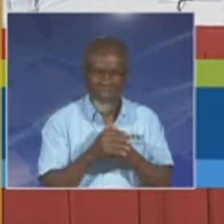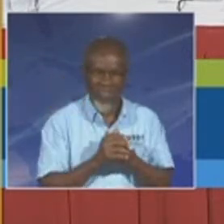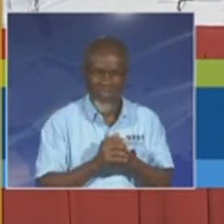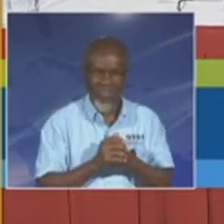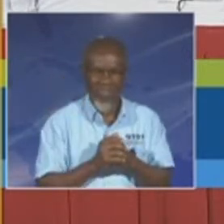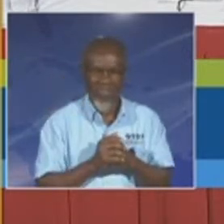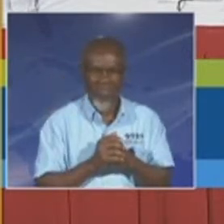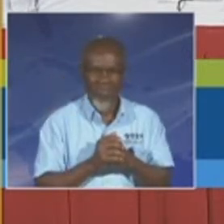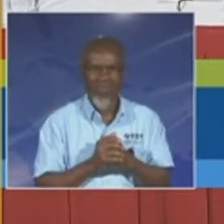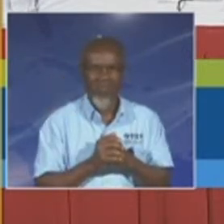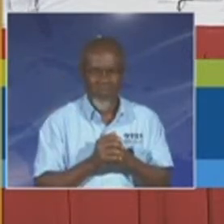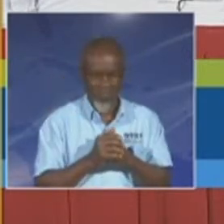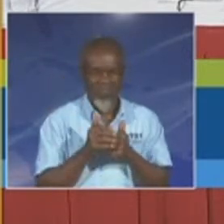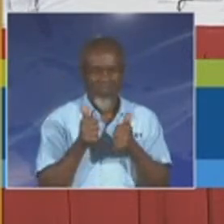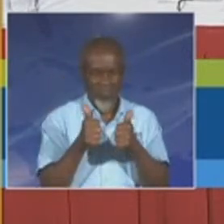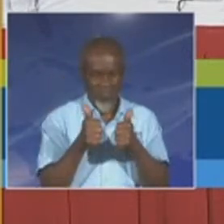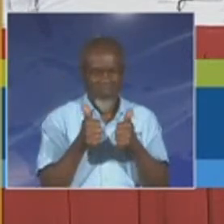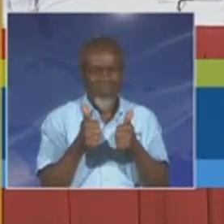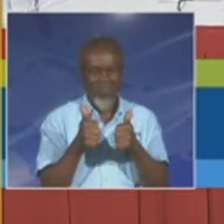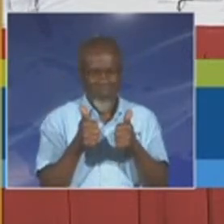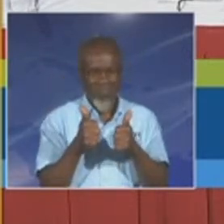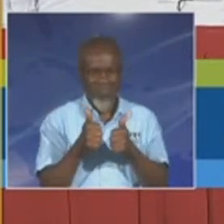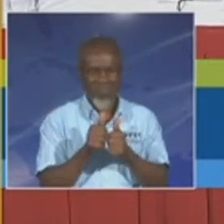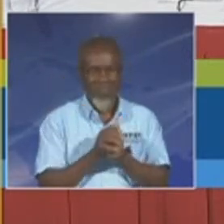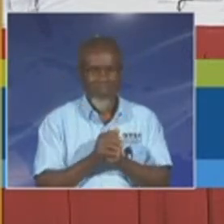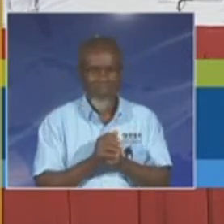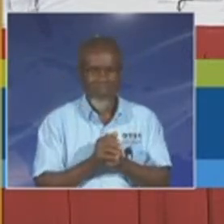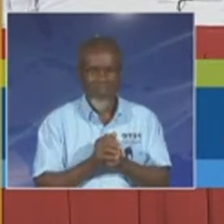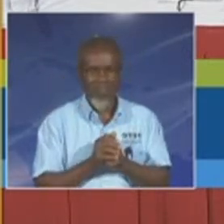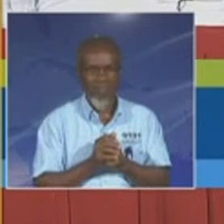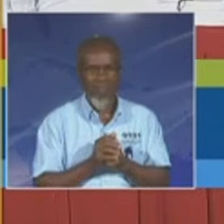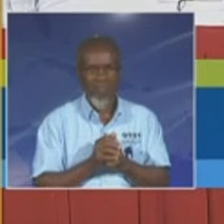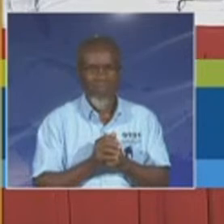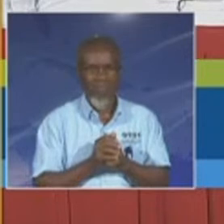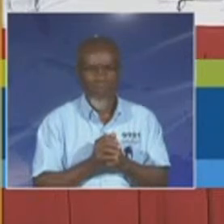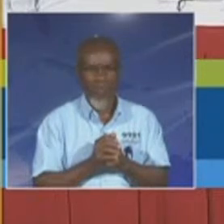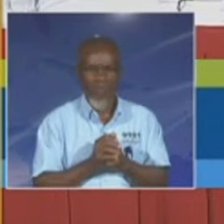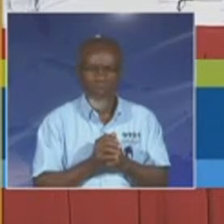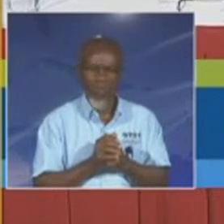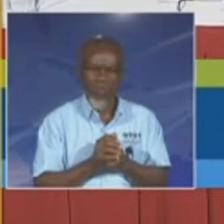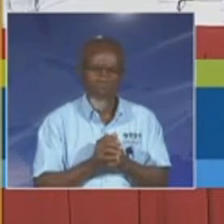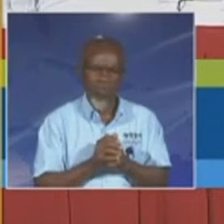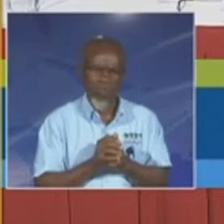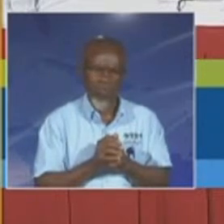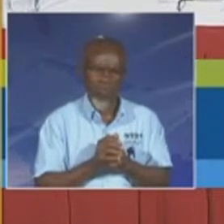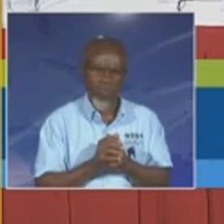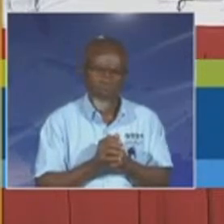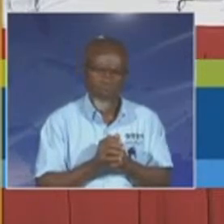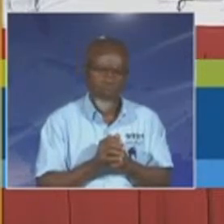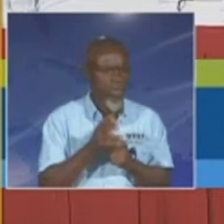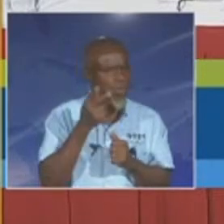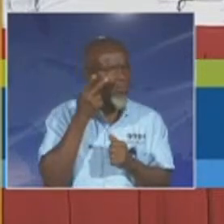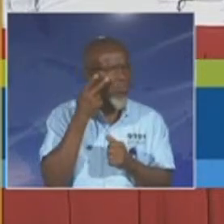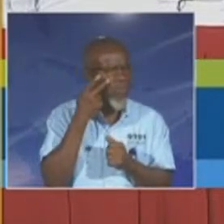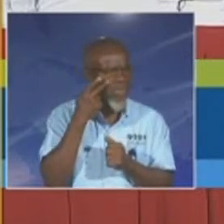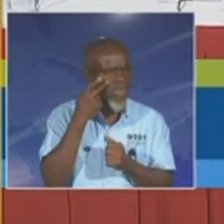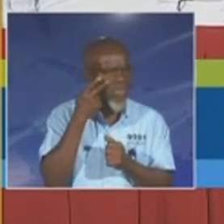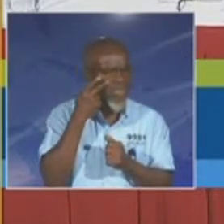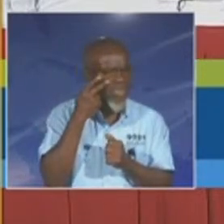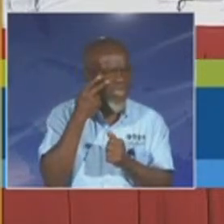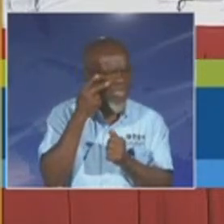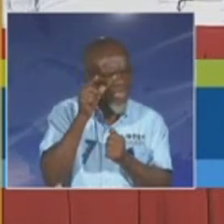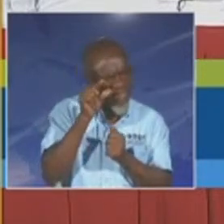News. We are hearing Are you. you Go hearing ahead. me? Yes, please go ahead. Basically, we've seen a slight increase in